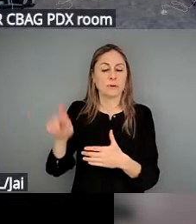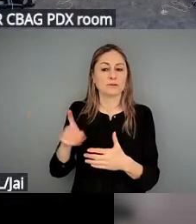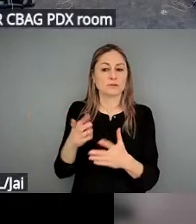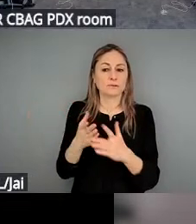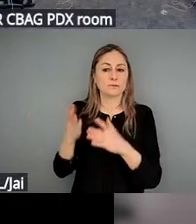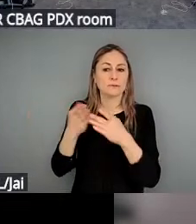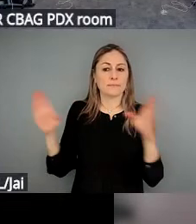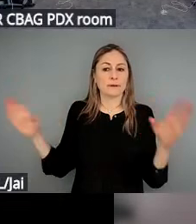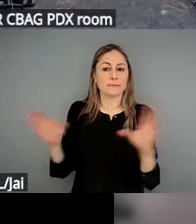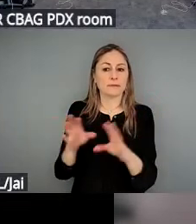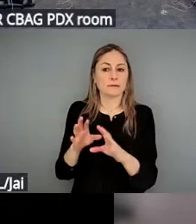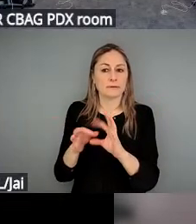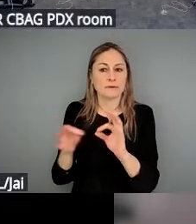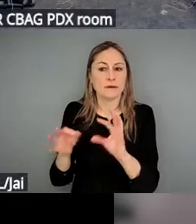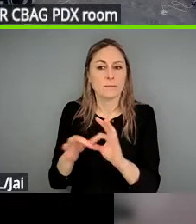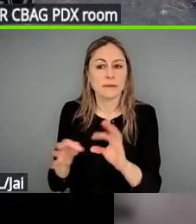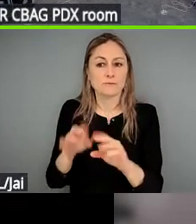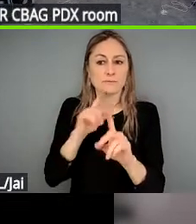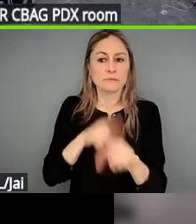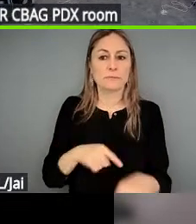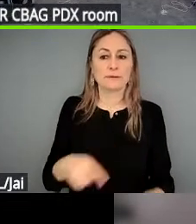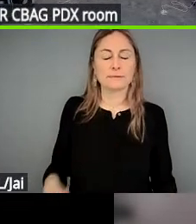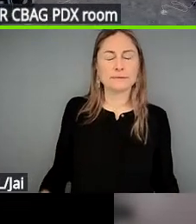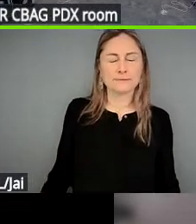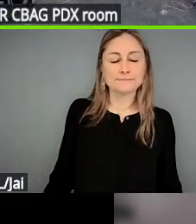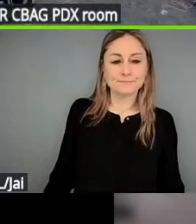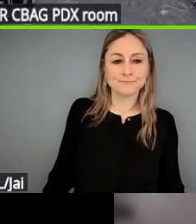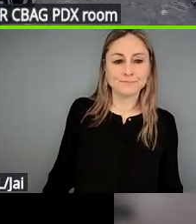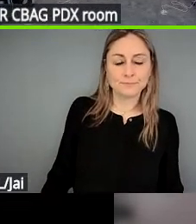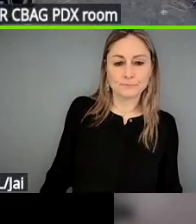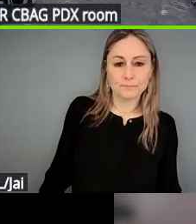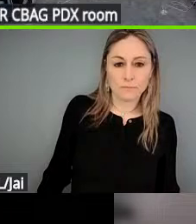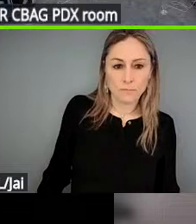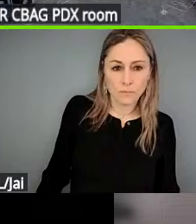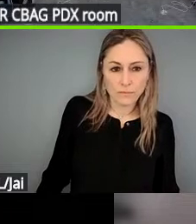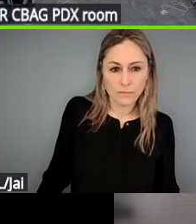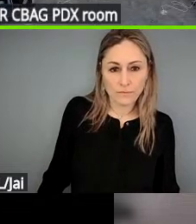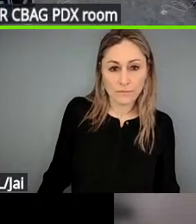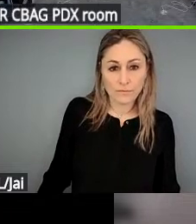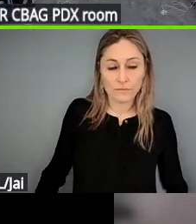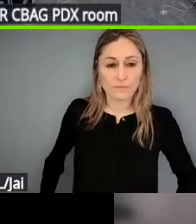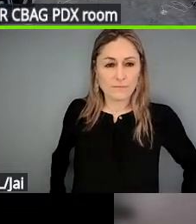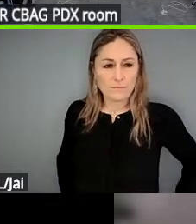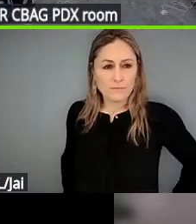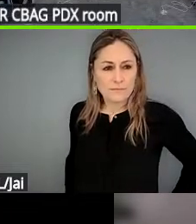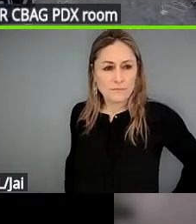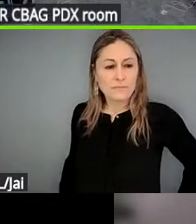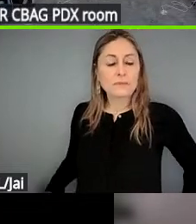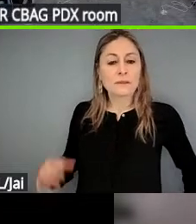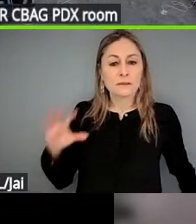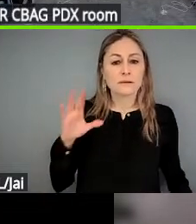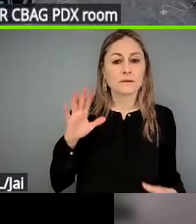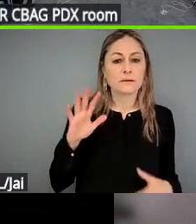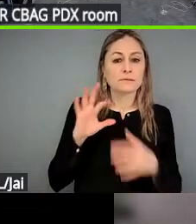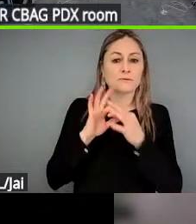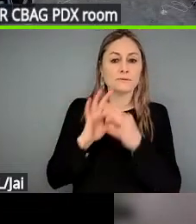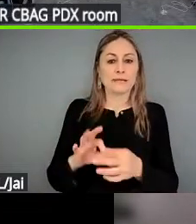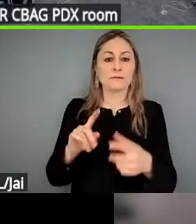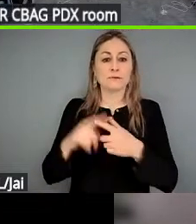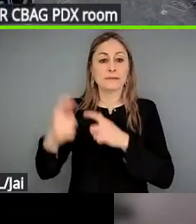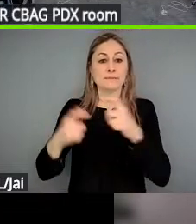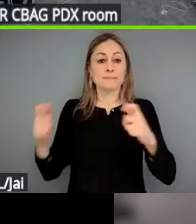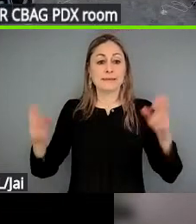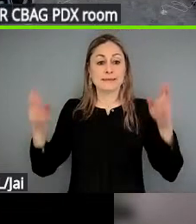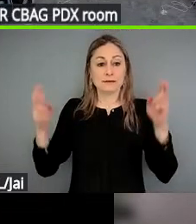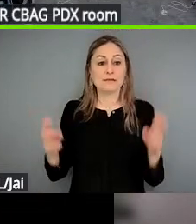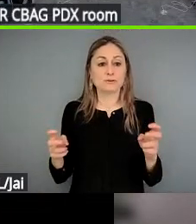comment response. Great, thank you, Emily. Corky. So regarding the bigger issue there,